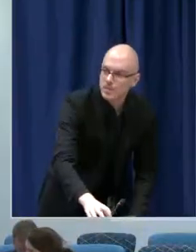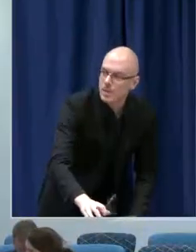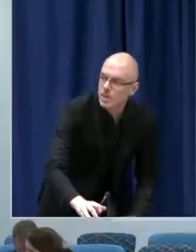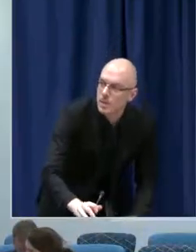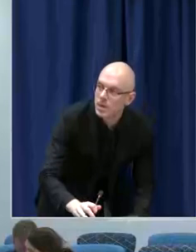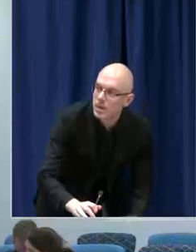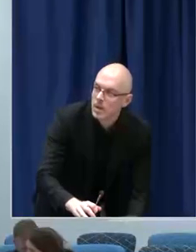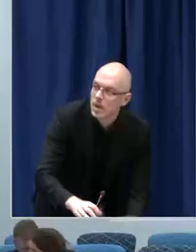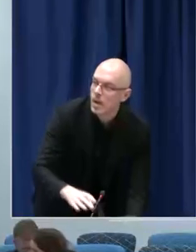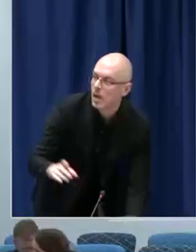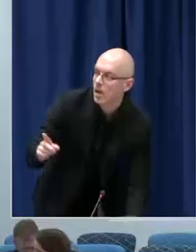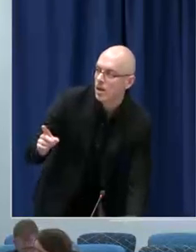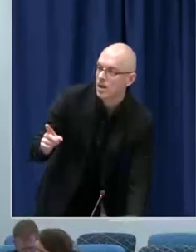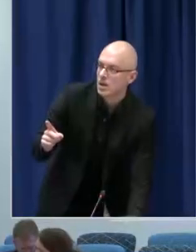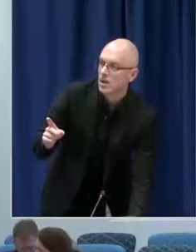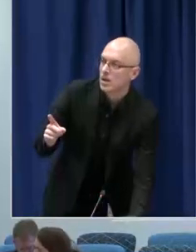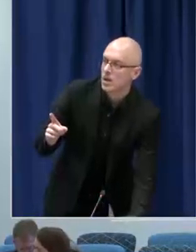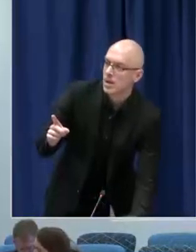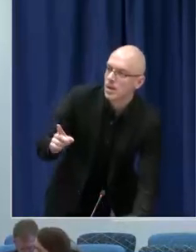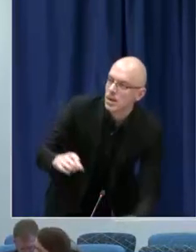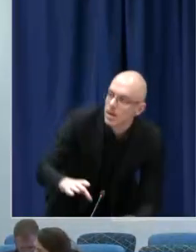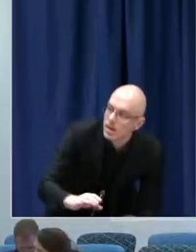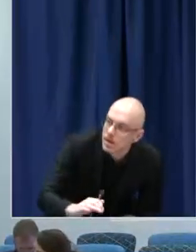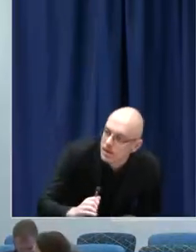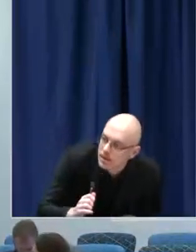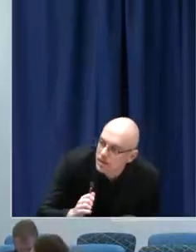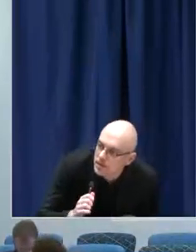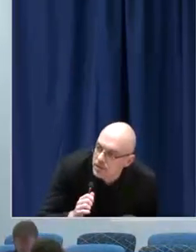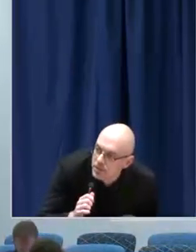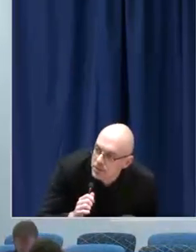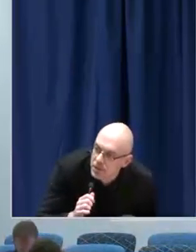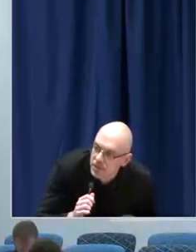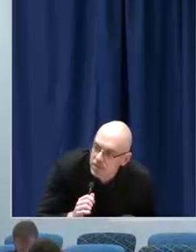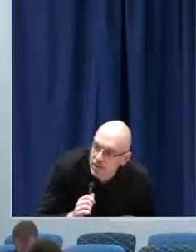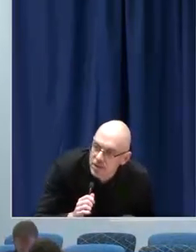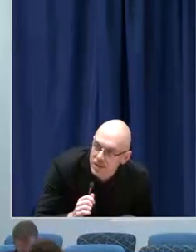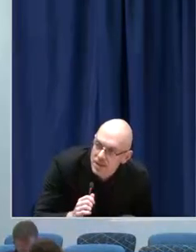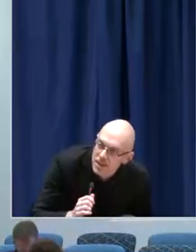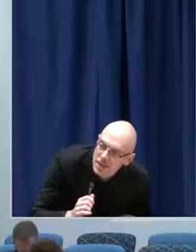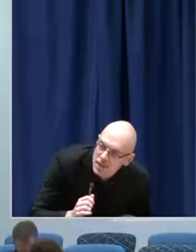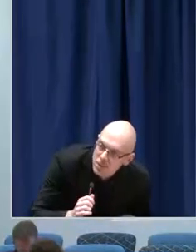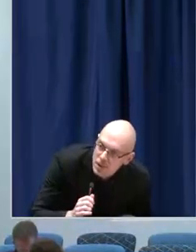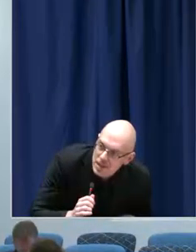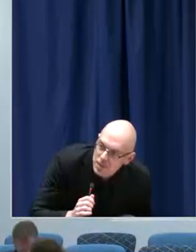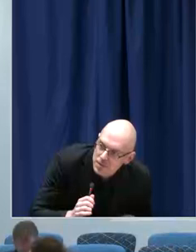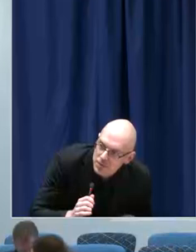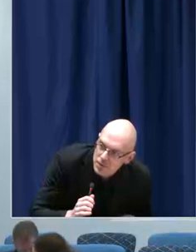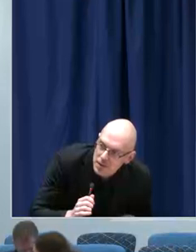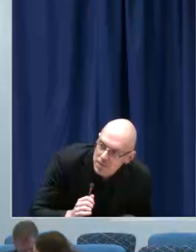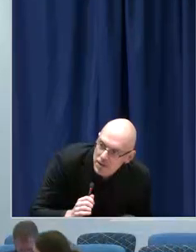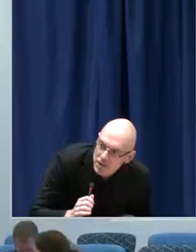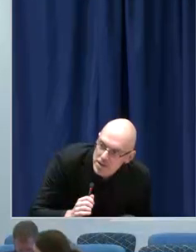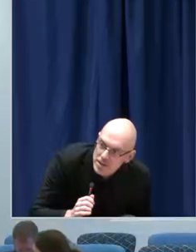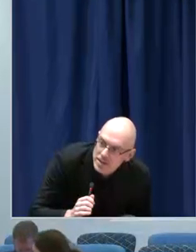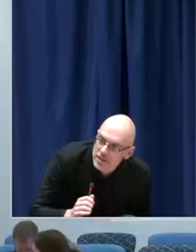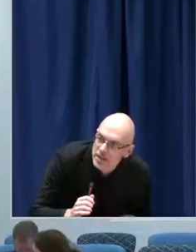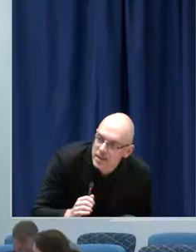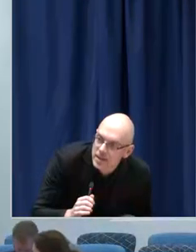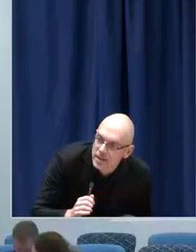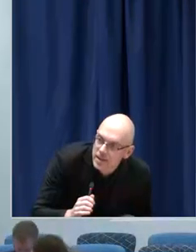Karen Peltz-Strauss, representing Communication Service for the Deaf. Good morning, everybody. My name is Renee